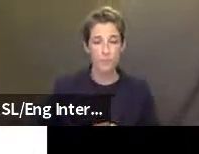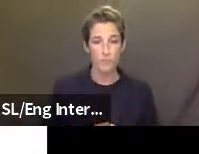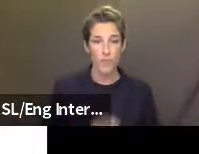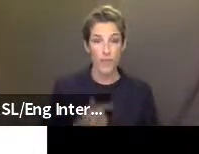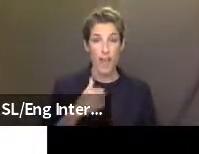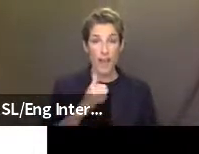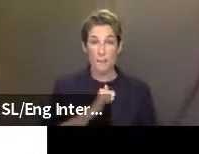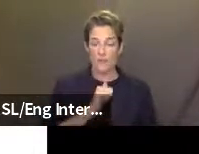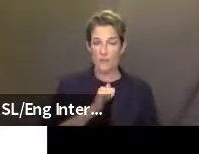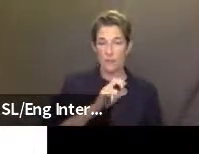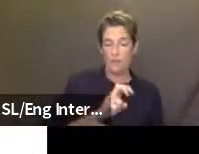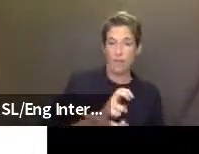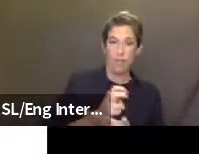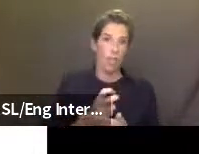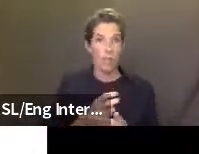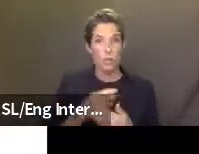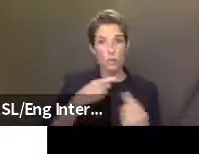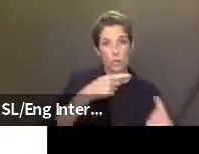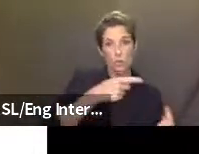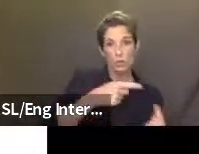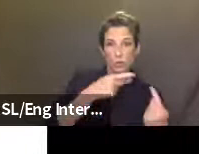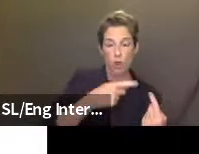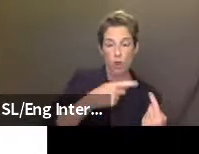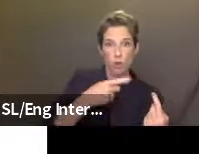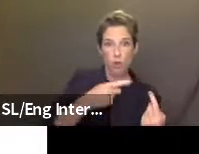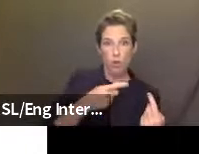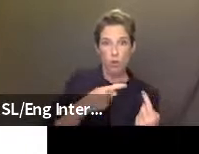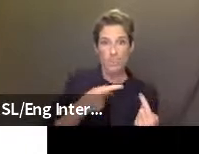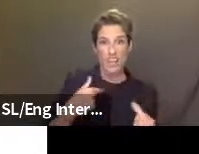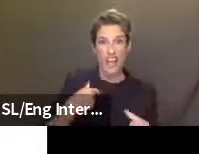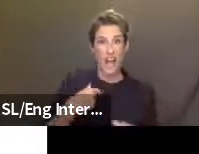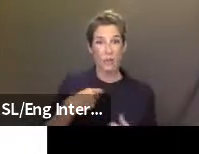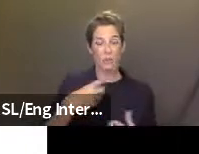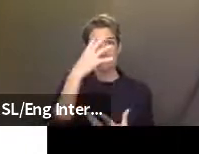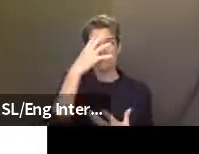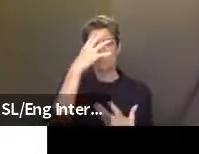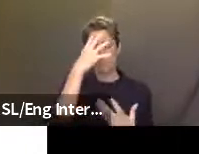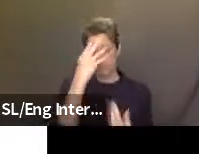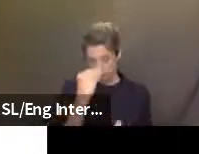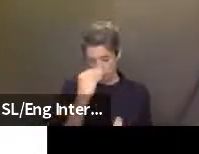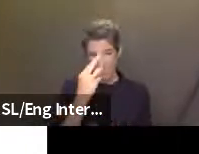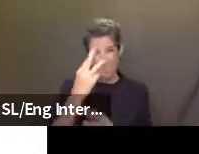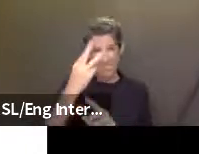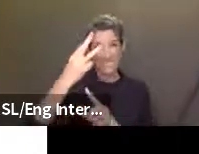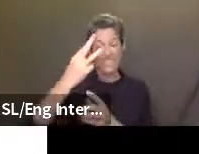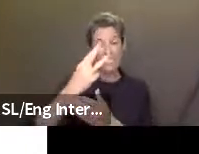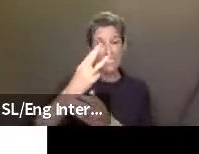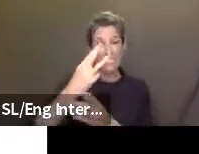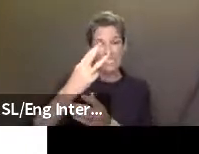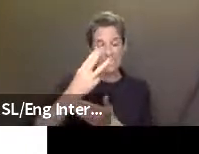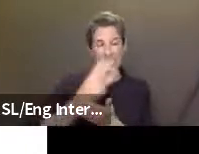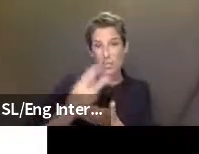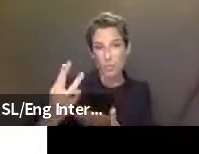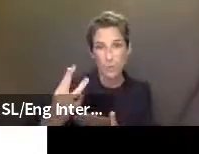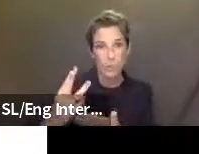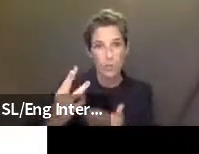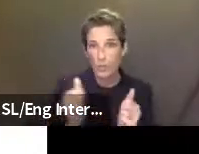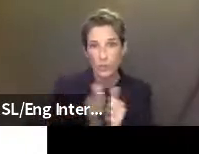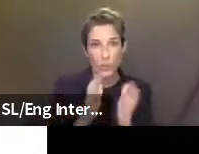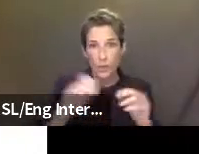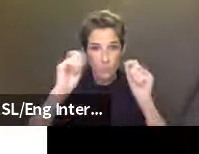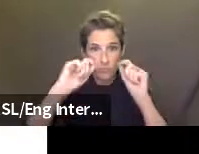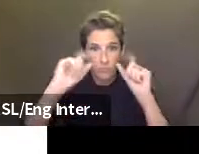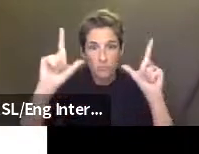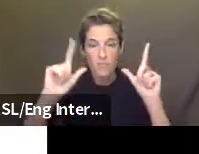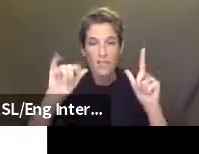consciousness, and somehow I decided to survive. I was accomplished already, and I wasn't finished. The goals of art therapy are to